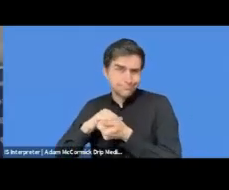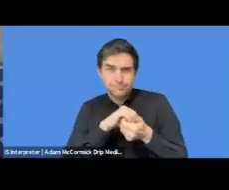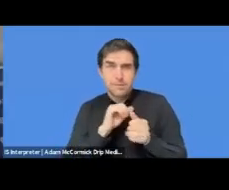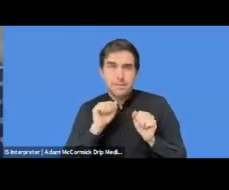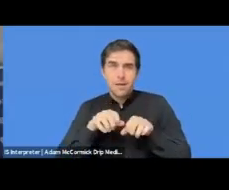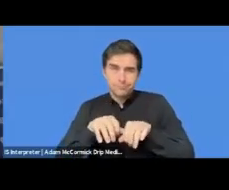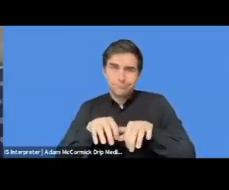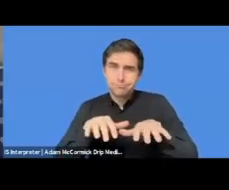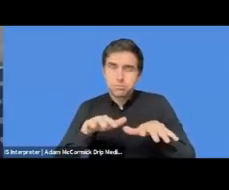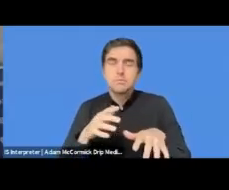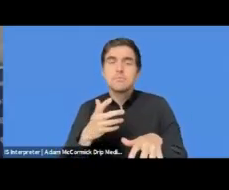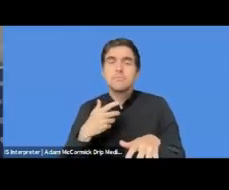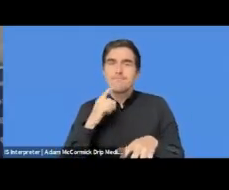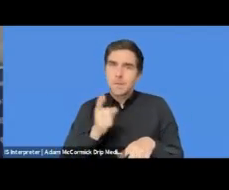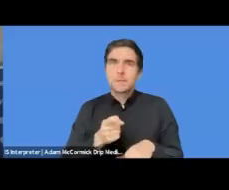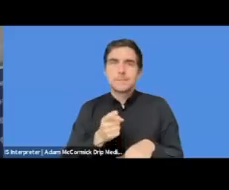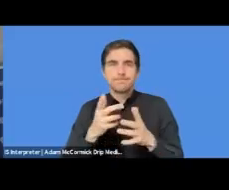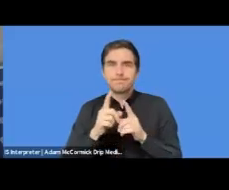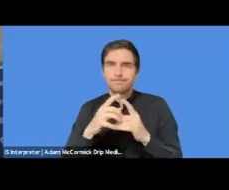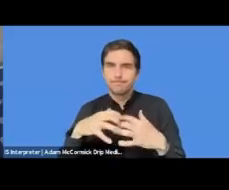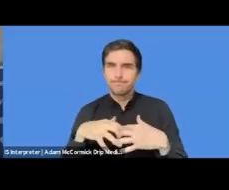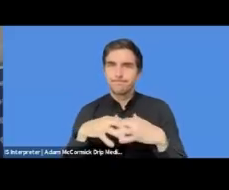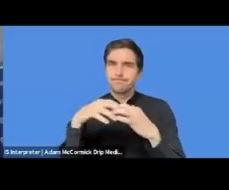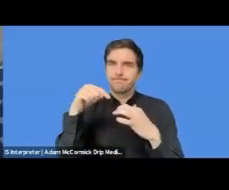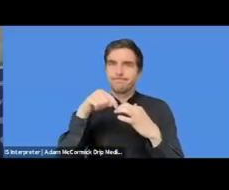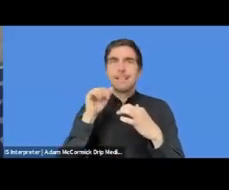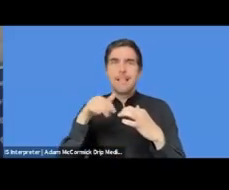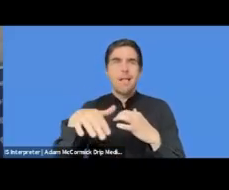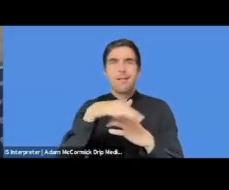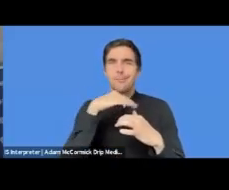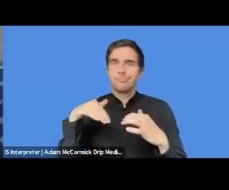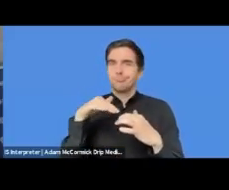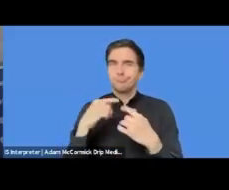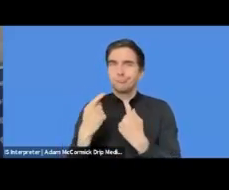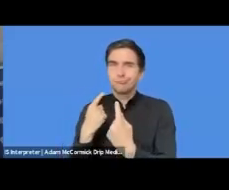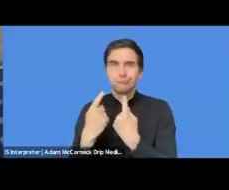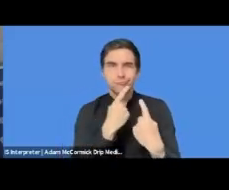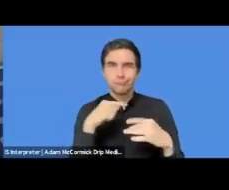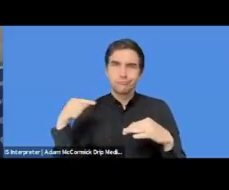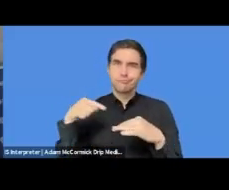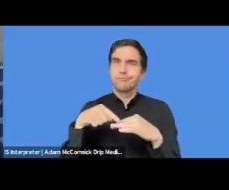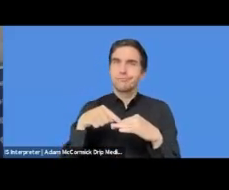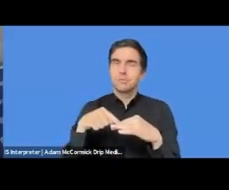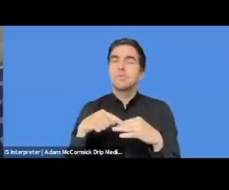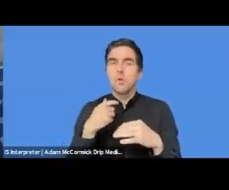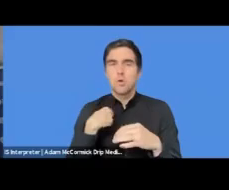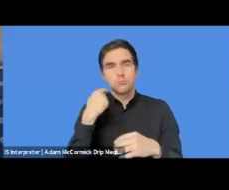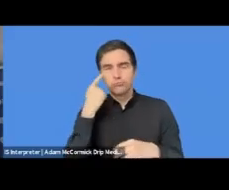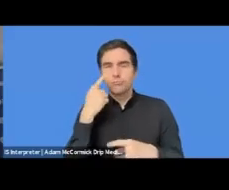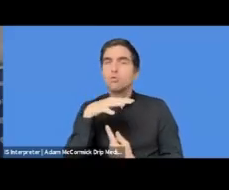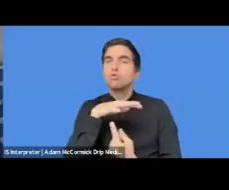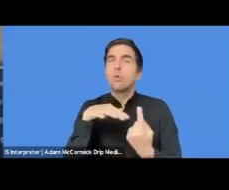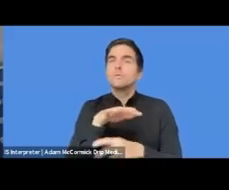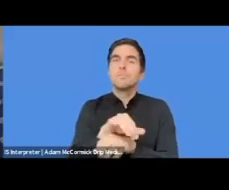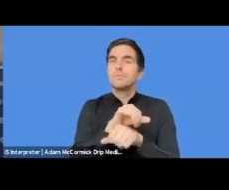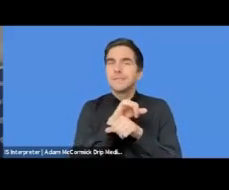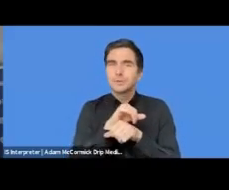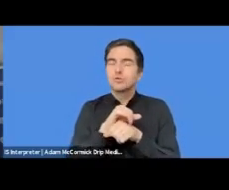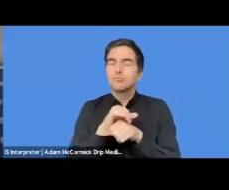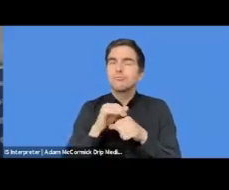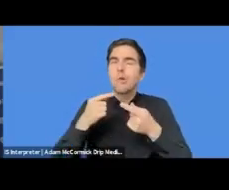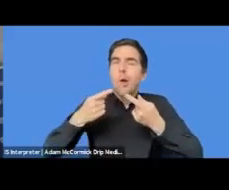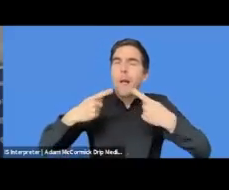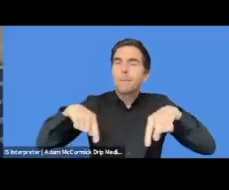create platforms for engaging with one another. So we came up with the Social Protection Committee, where we